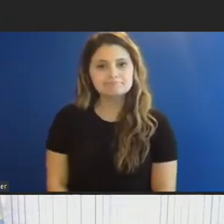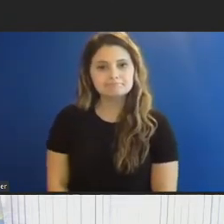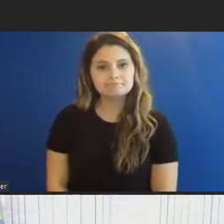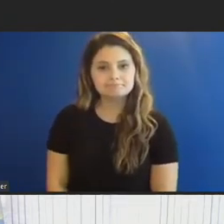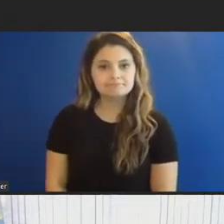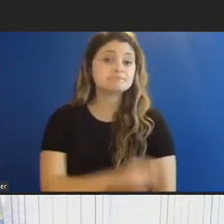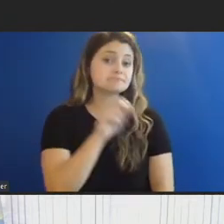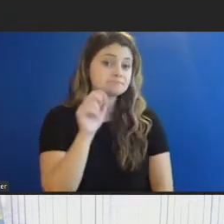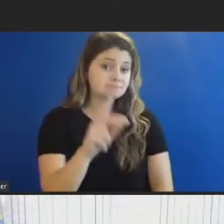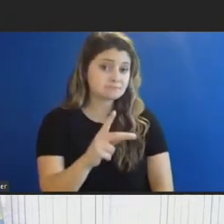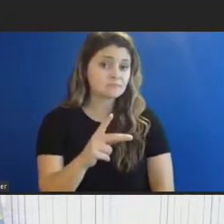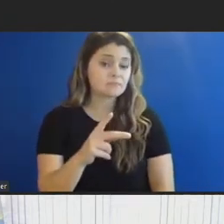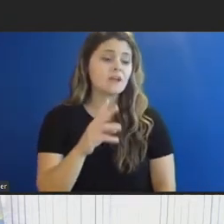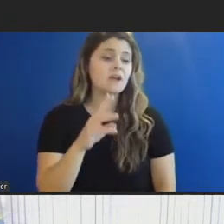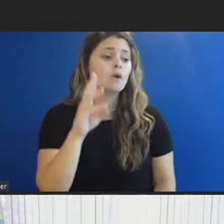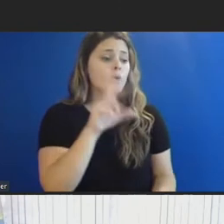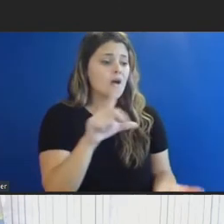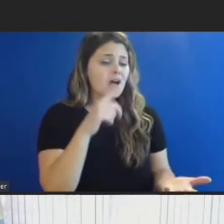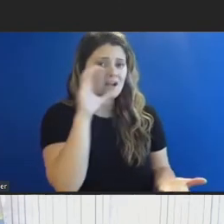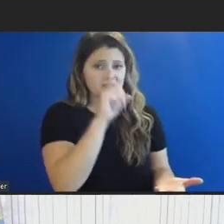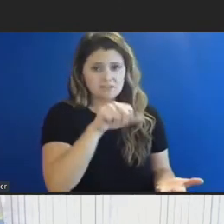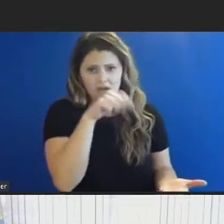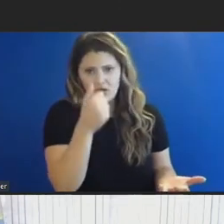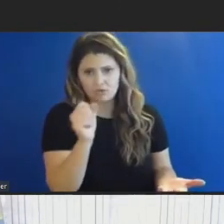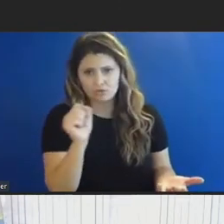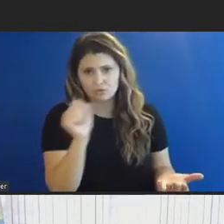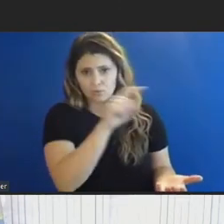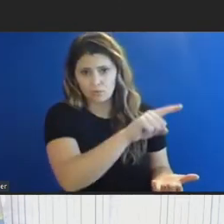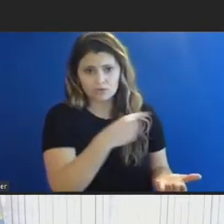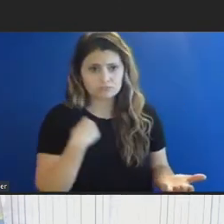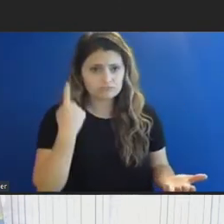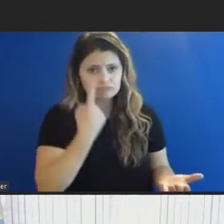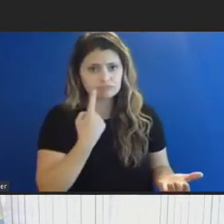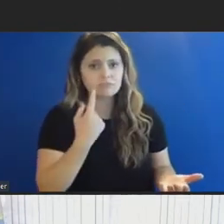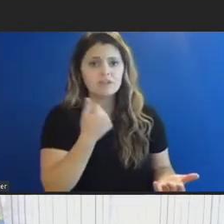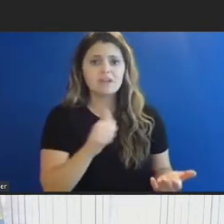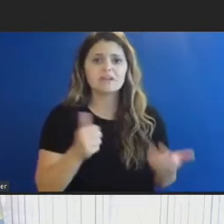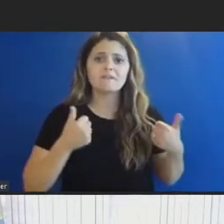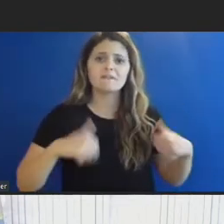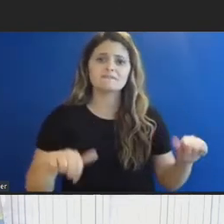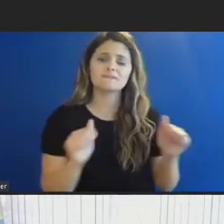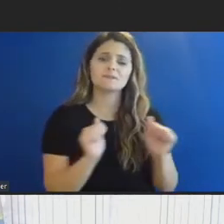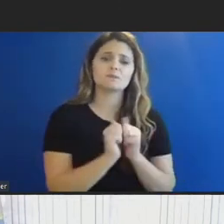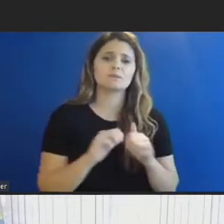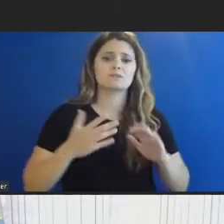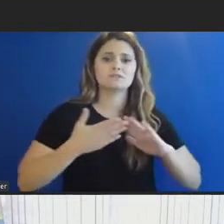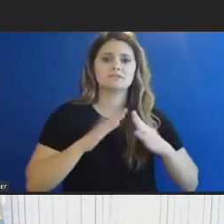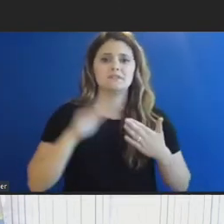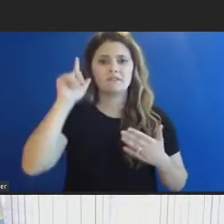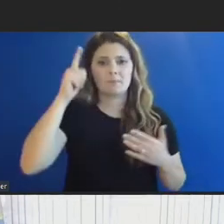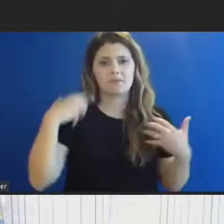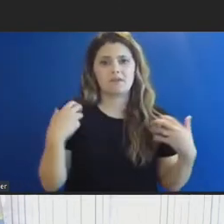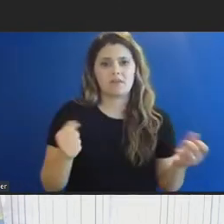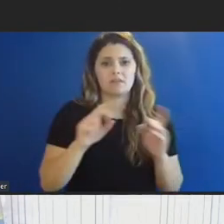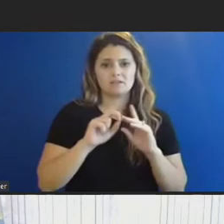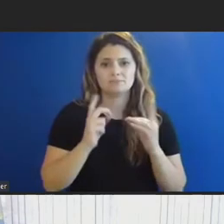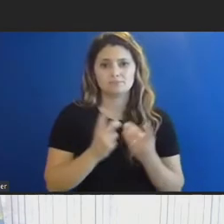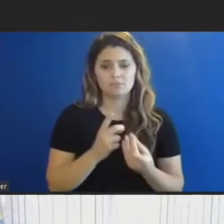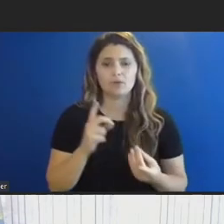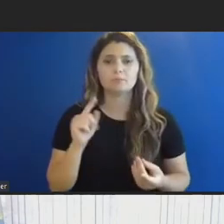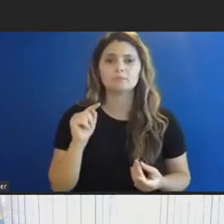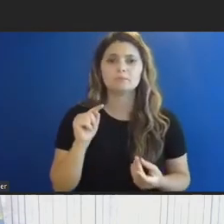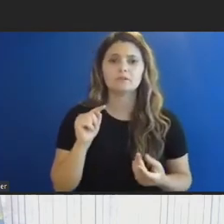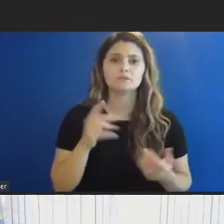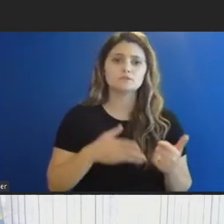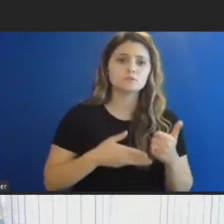All right. Well, I guess just for another question, I was wondering, are there any efforts with the City of Lubbock Health Department to